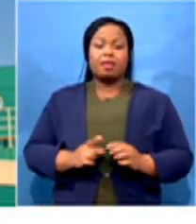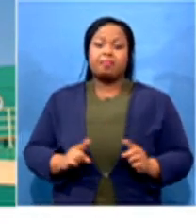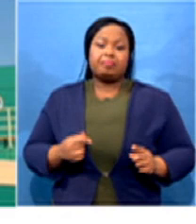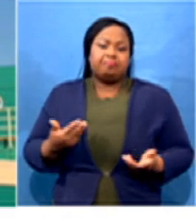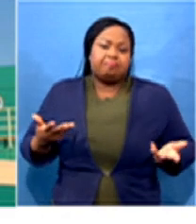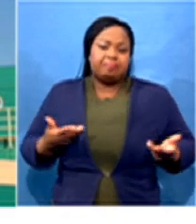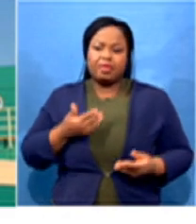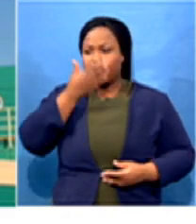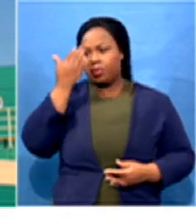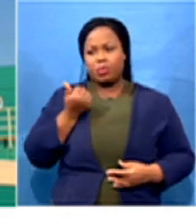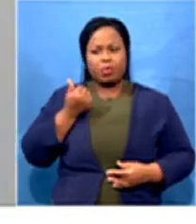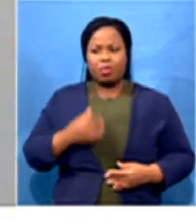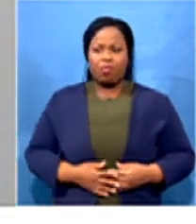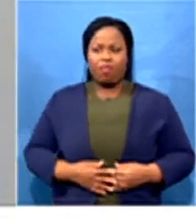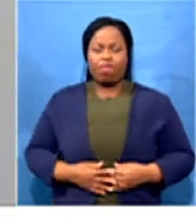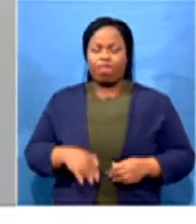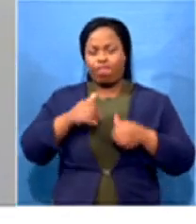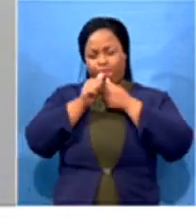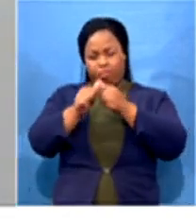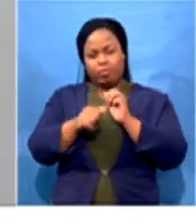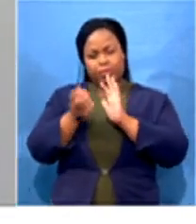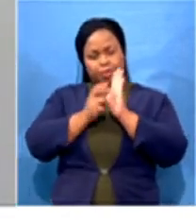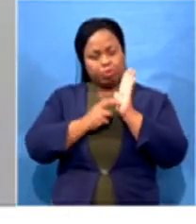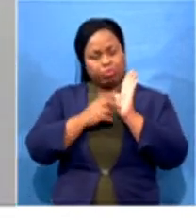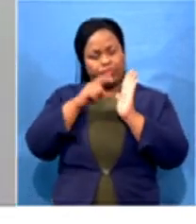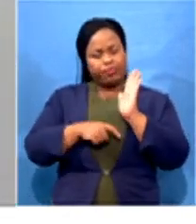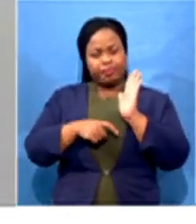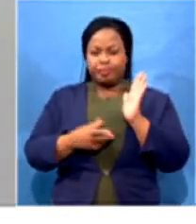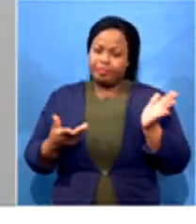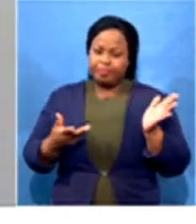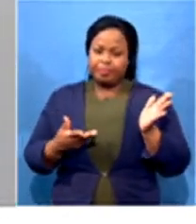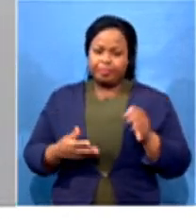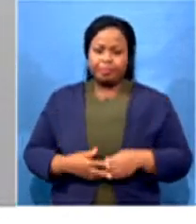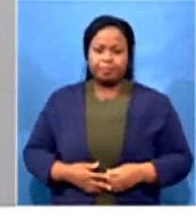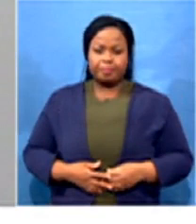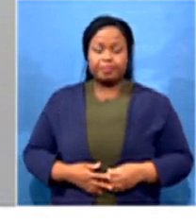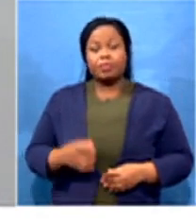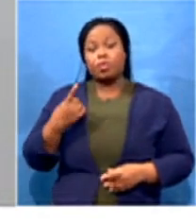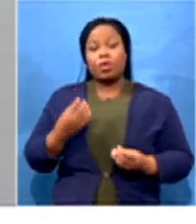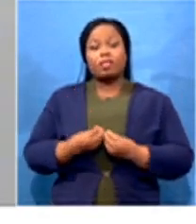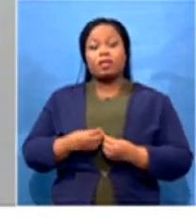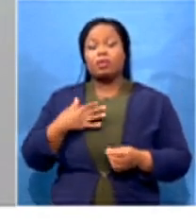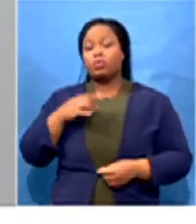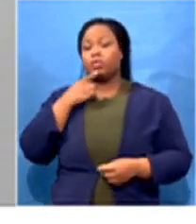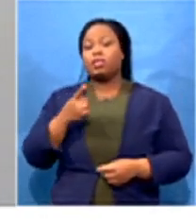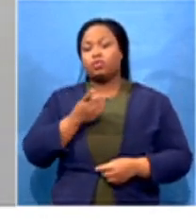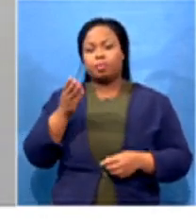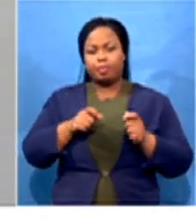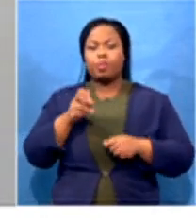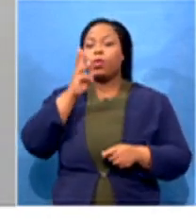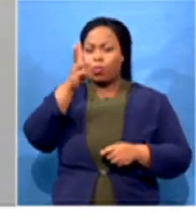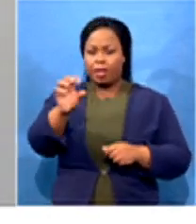knows? We have to follow the guidelines. And the only thing I can say to people is we will be